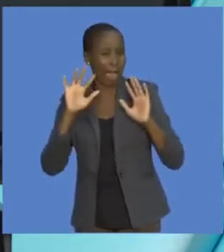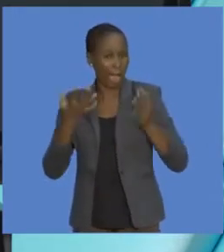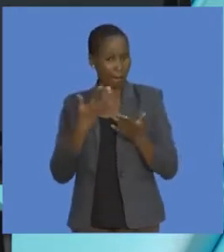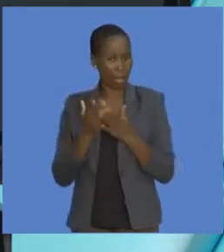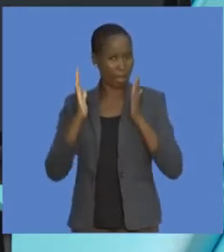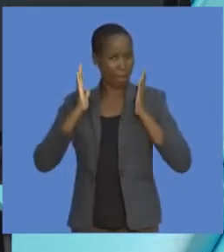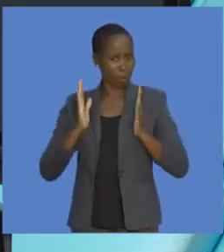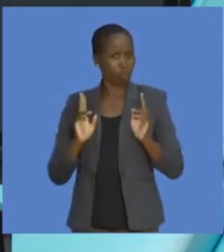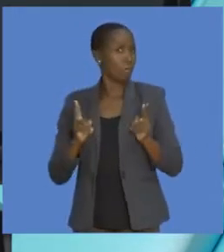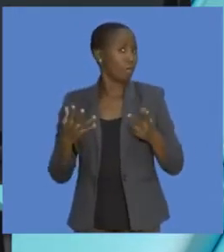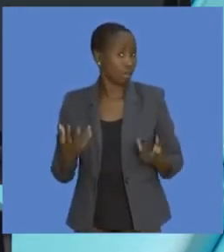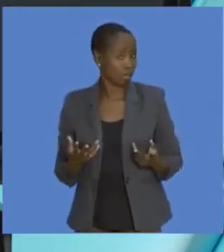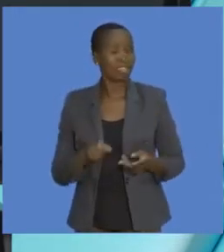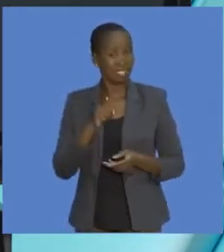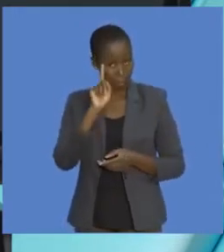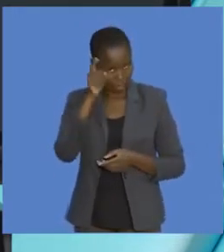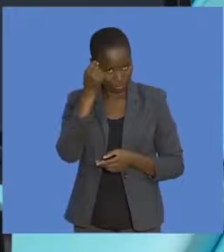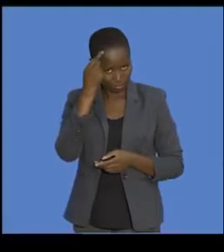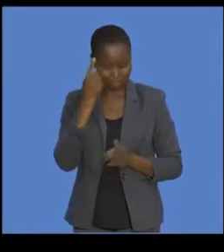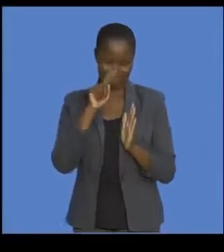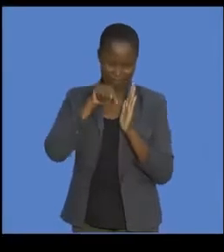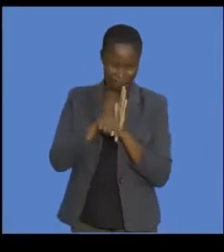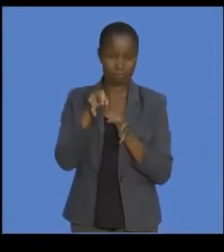range? And that's what we need to unpack today.